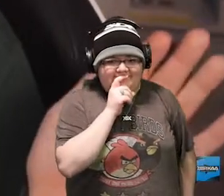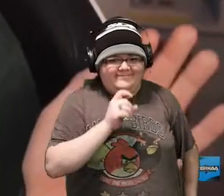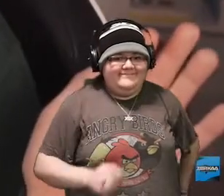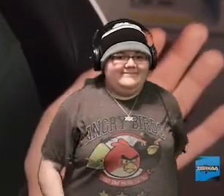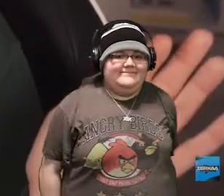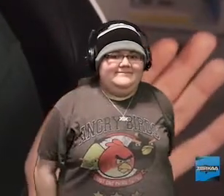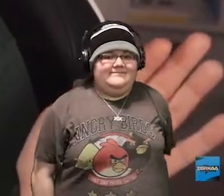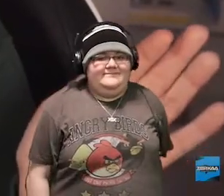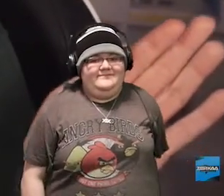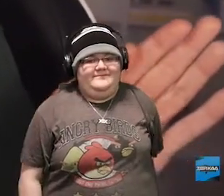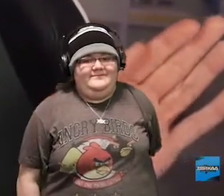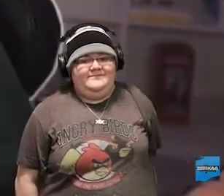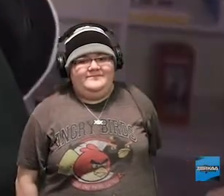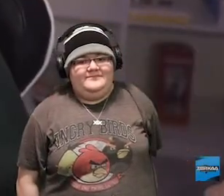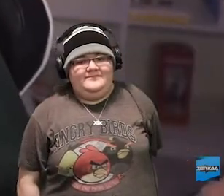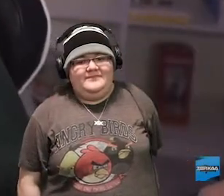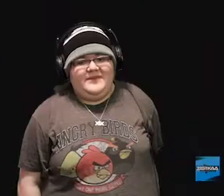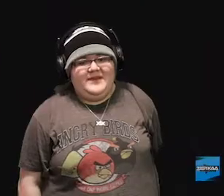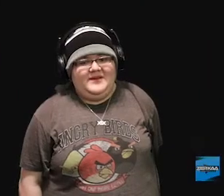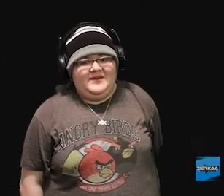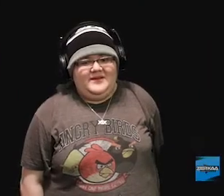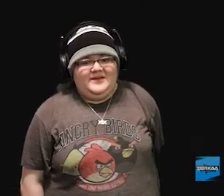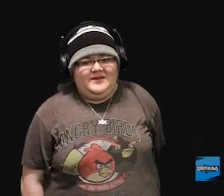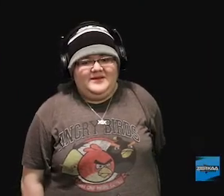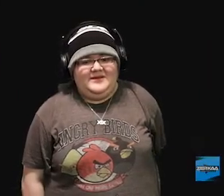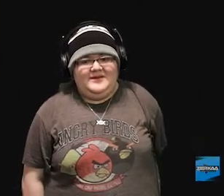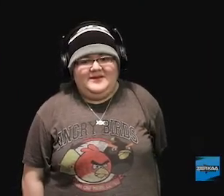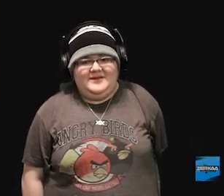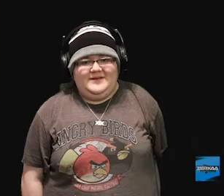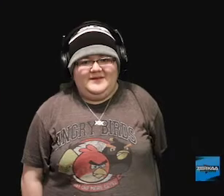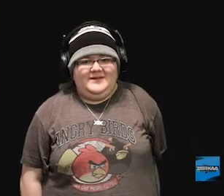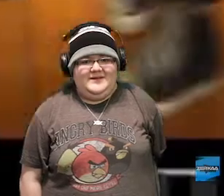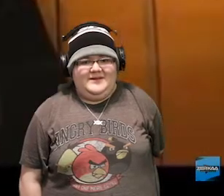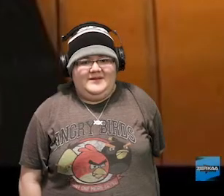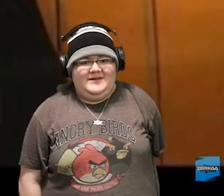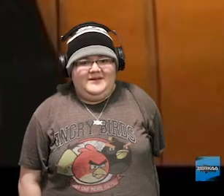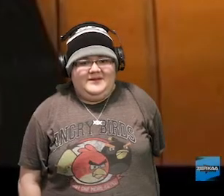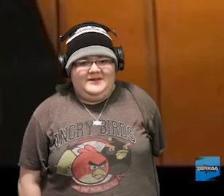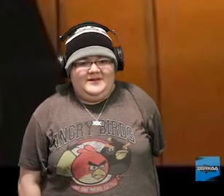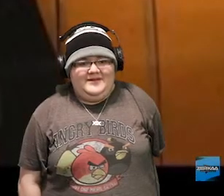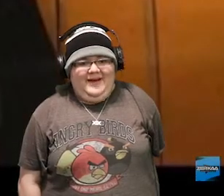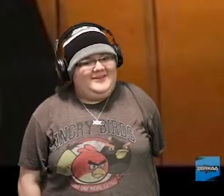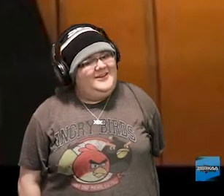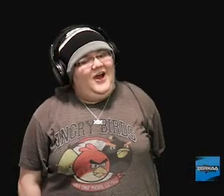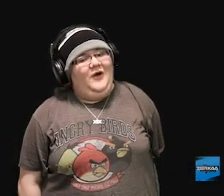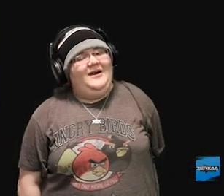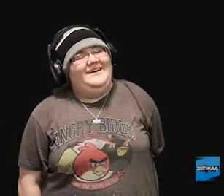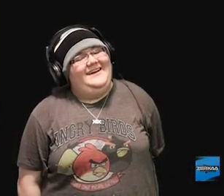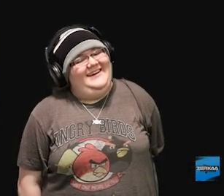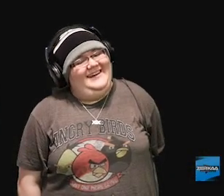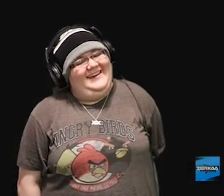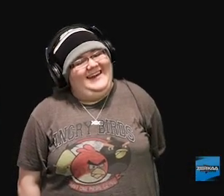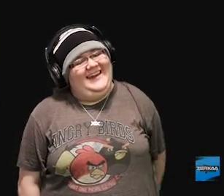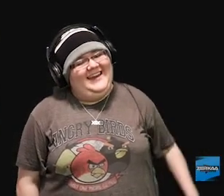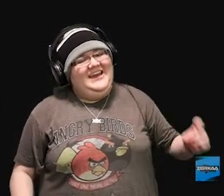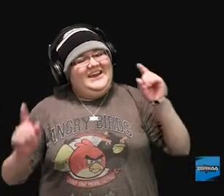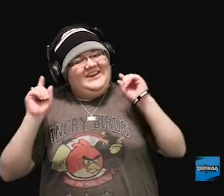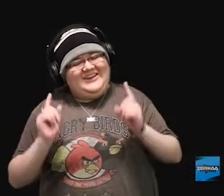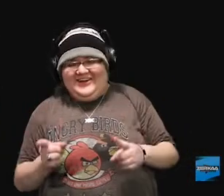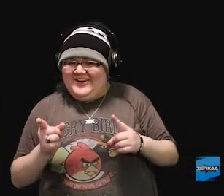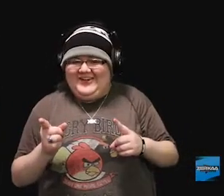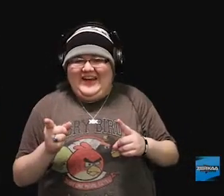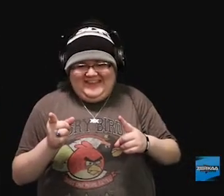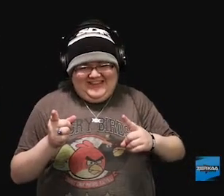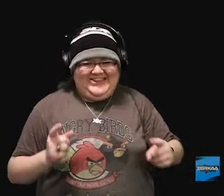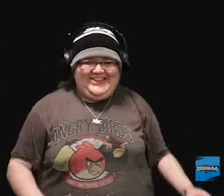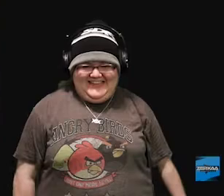Hopefully, Corona doesn't come back worse in the winter. And we can do it. I'll try and stick to it and remember it. What are those crepes I was wearing, by the way? You know, I guess I was feeling a bit weird. I thought, you know what, I'm going to